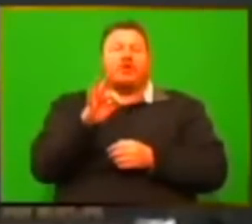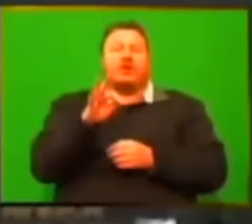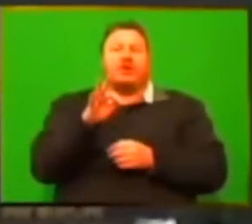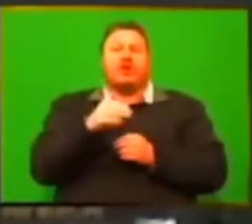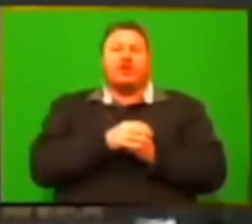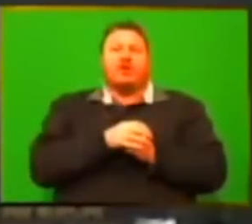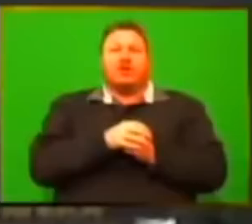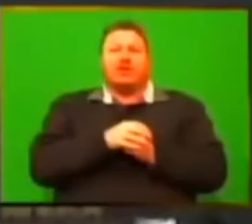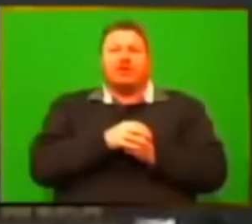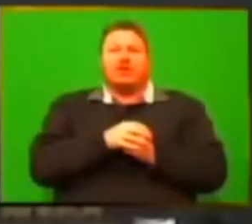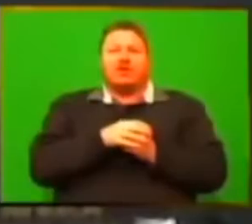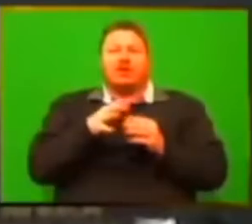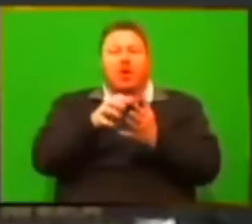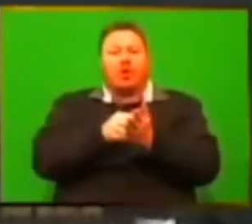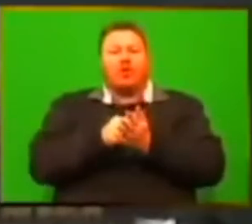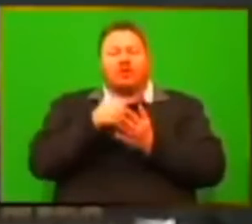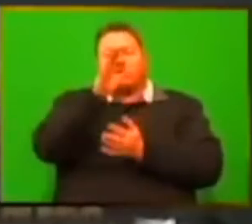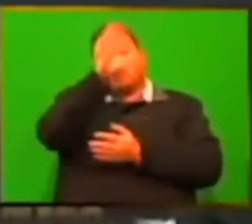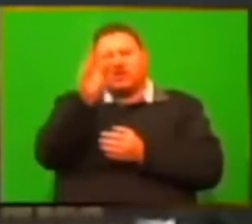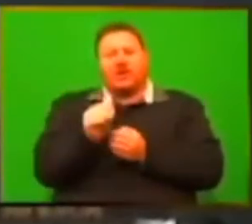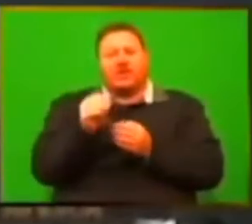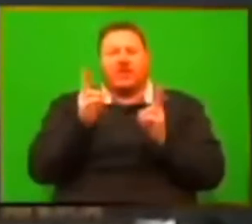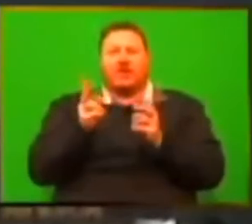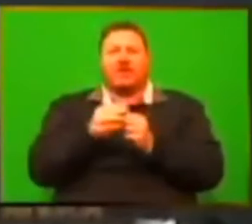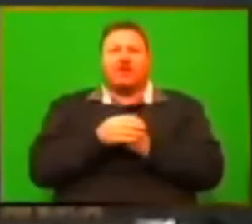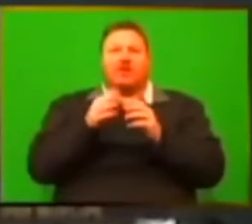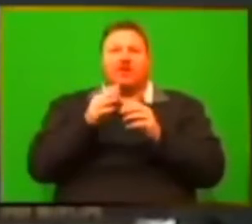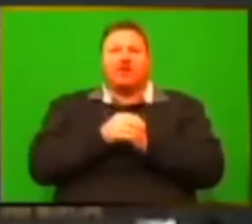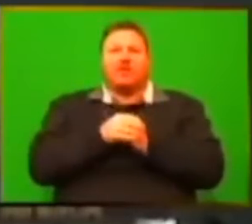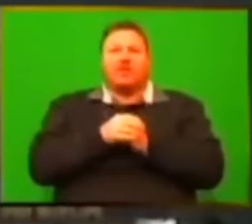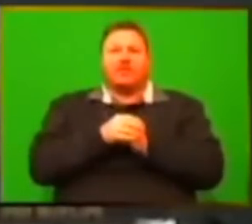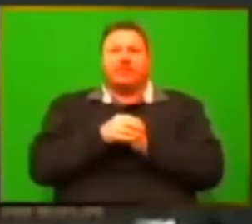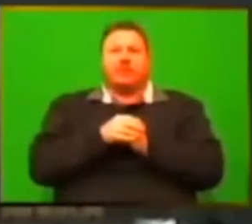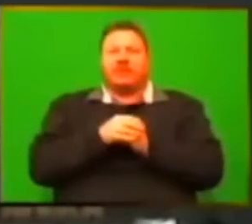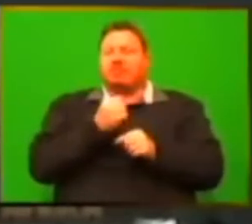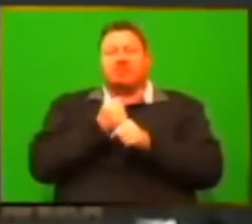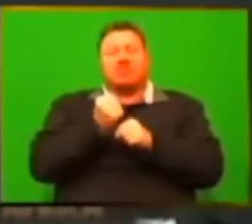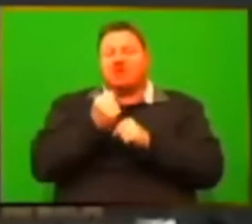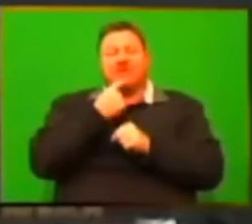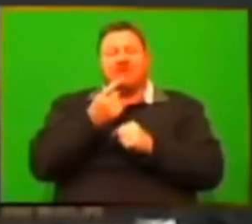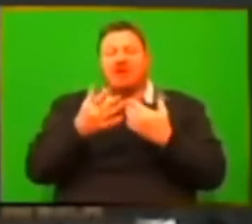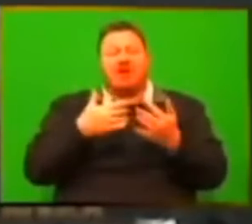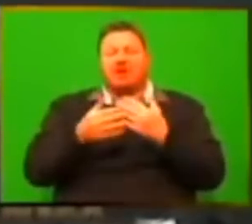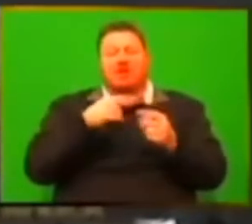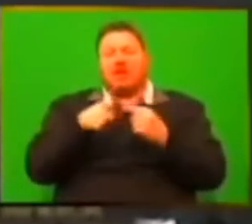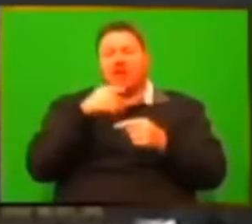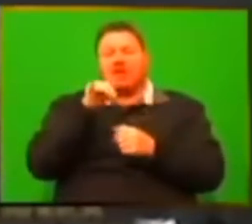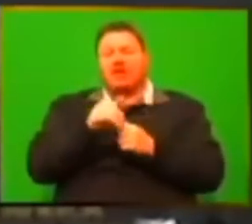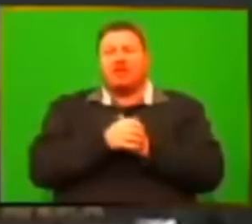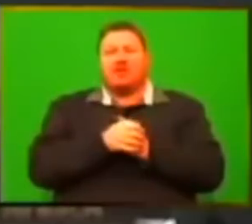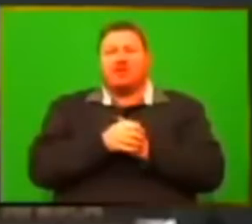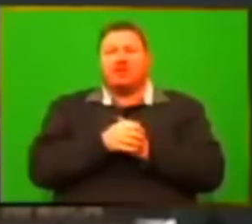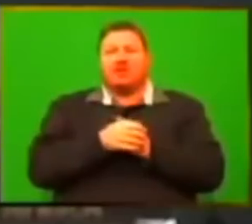by recolonization of the African continent and the global South. And you never said anything about that. There is an